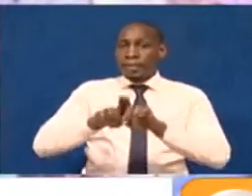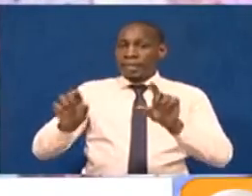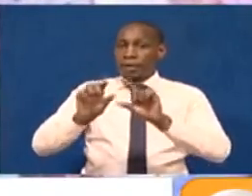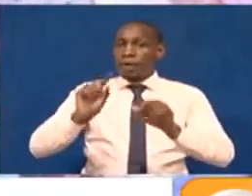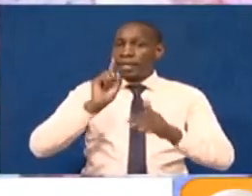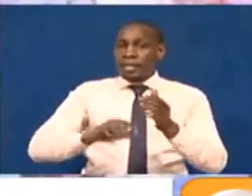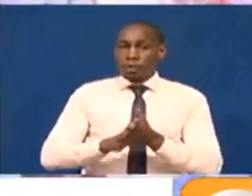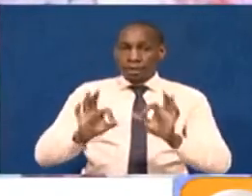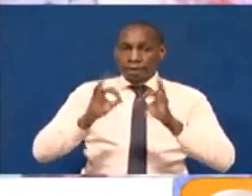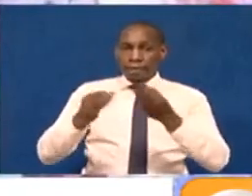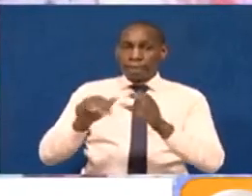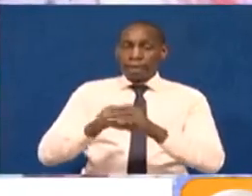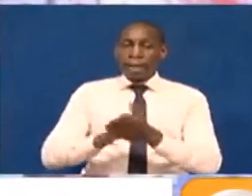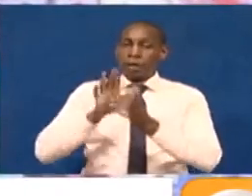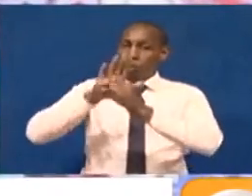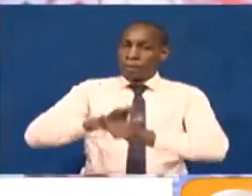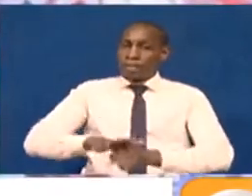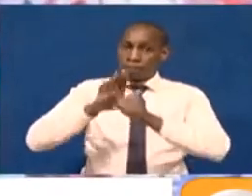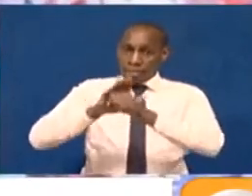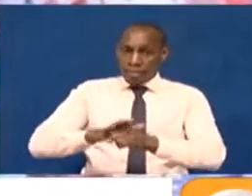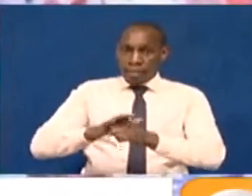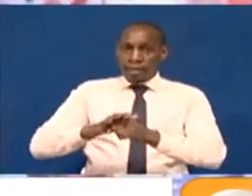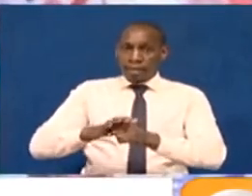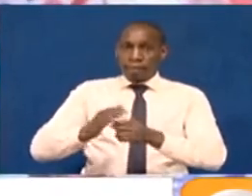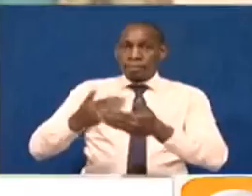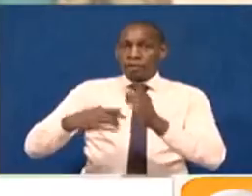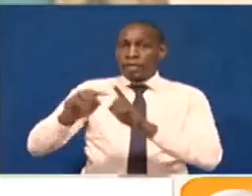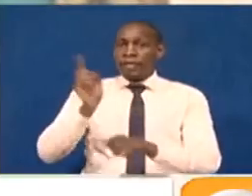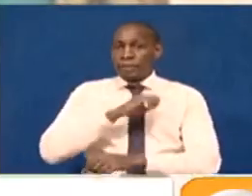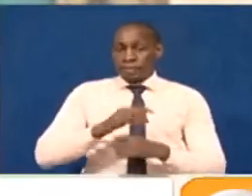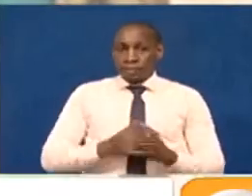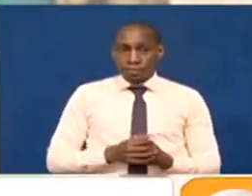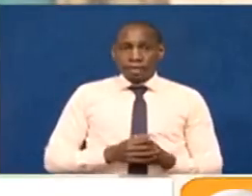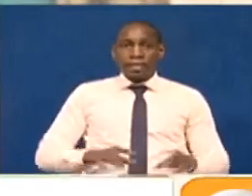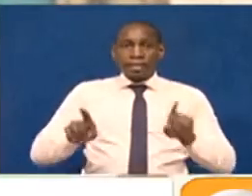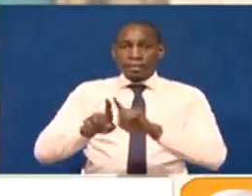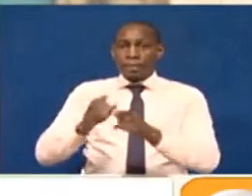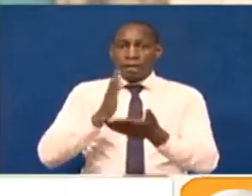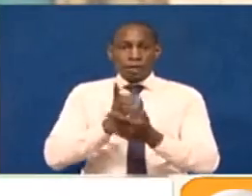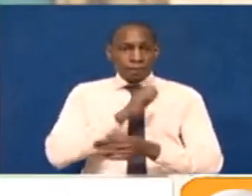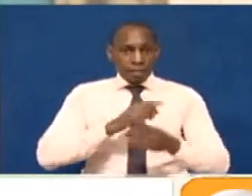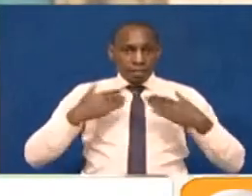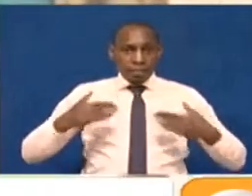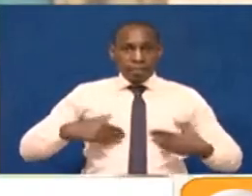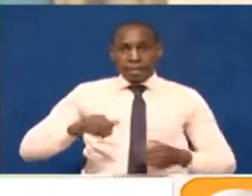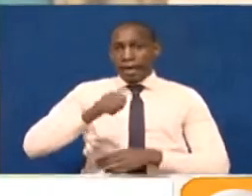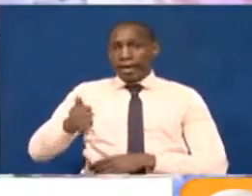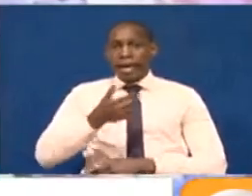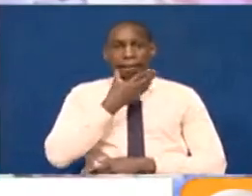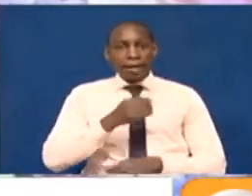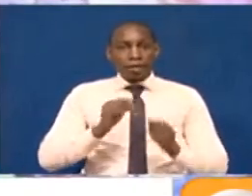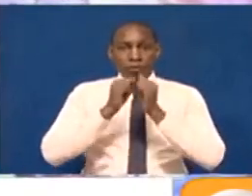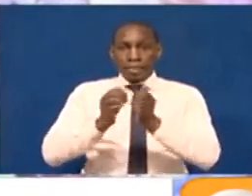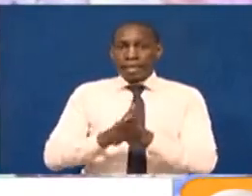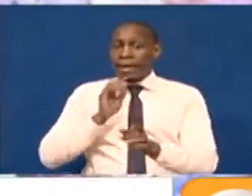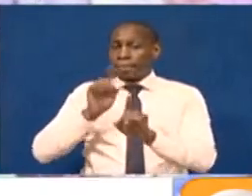say their kin was tortured by his abductors before being killed. They also identified the body of one of the men who were